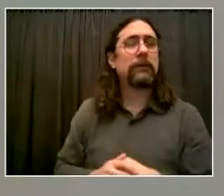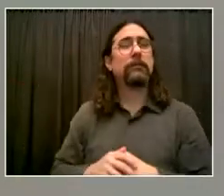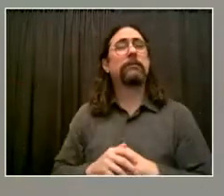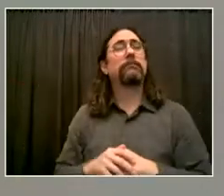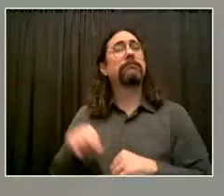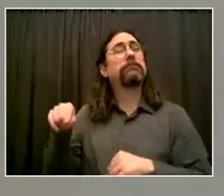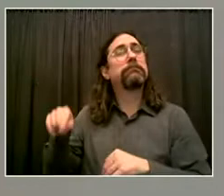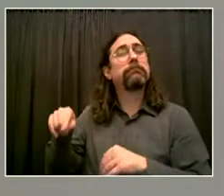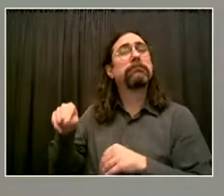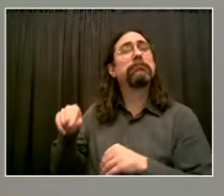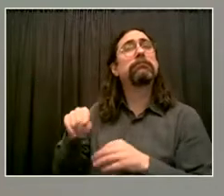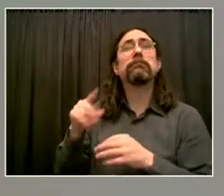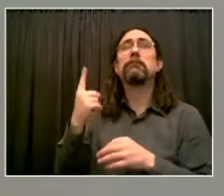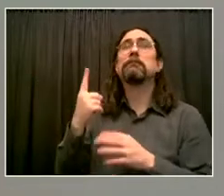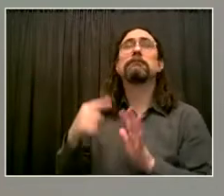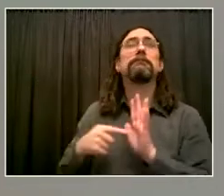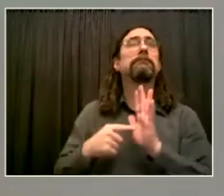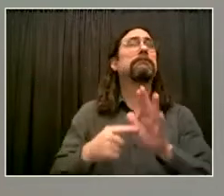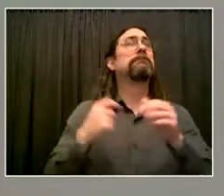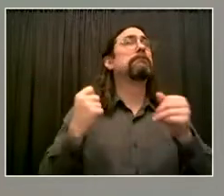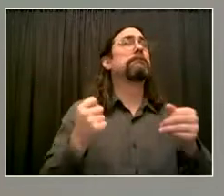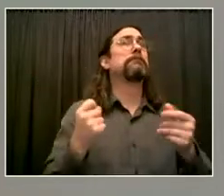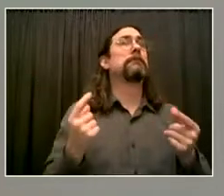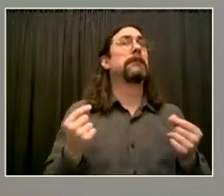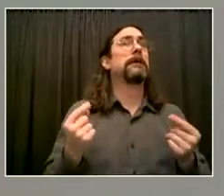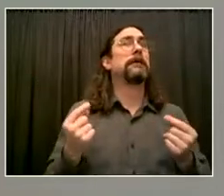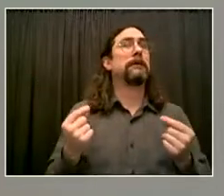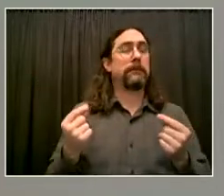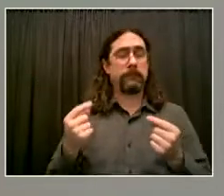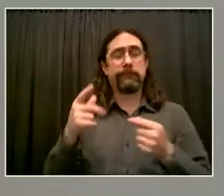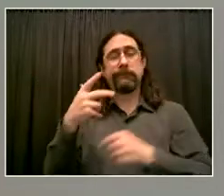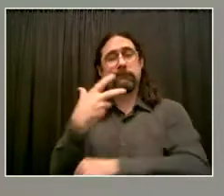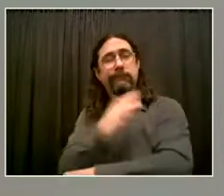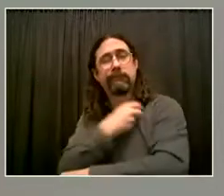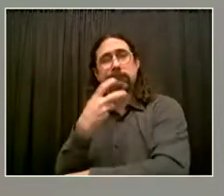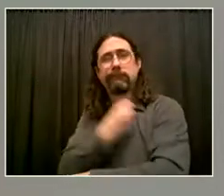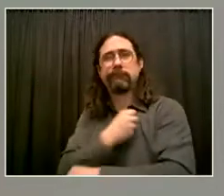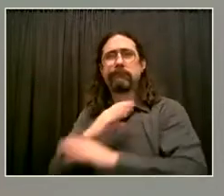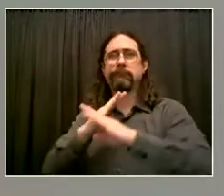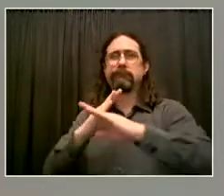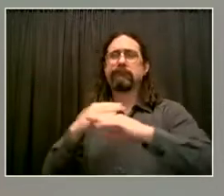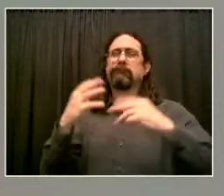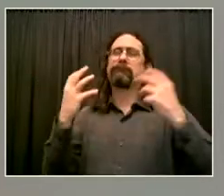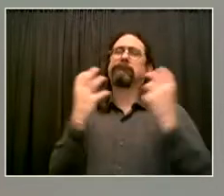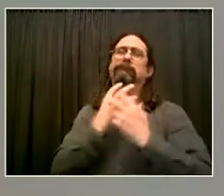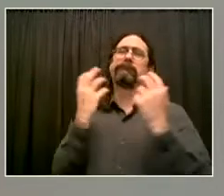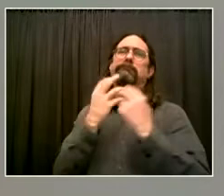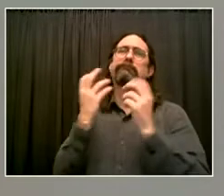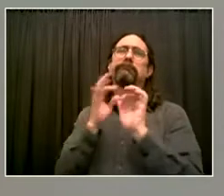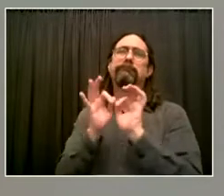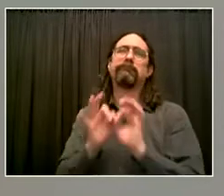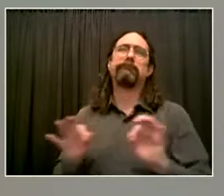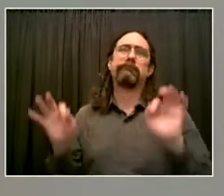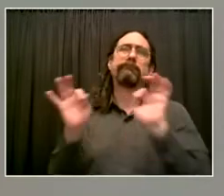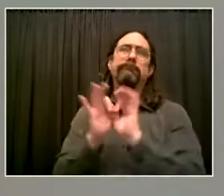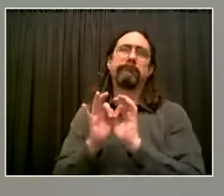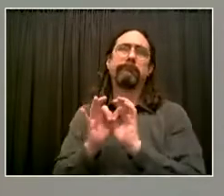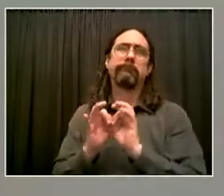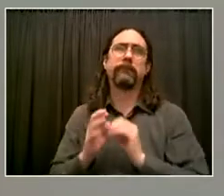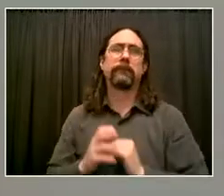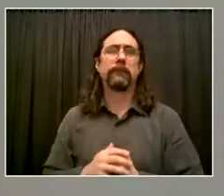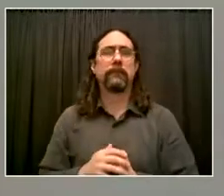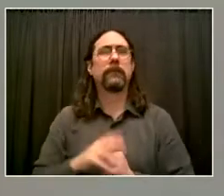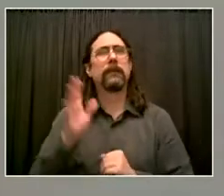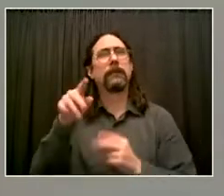Moderna vaccines, is that it really does increase both the quantity and quality of your immune response. That is, you have more